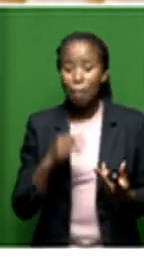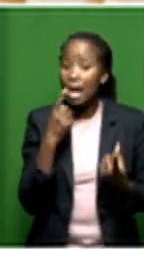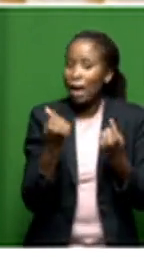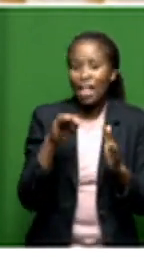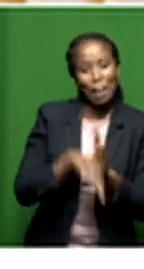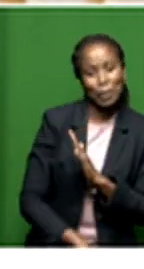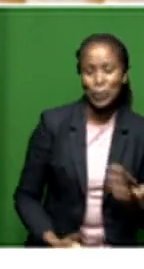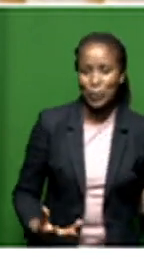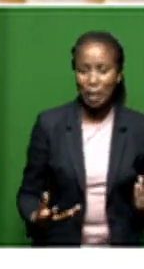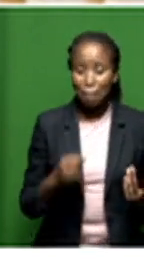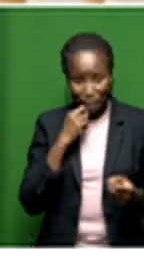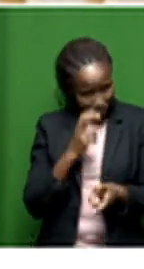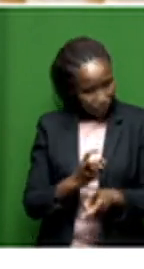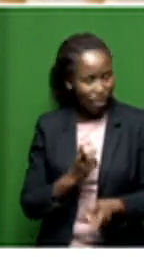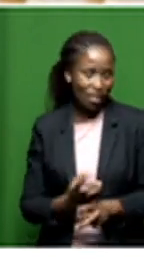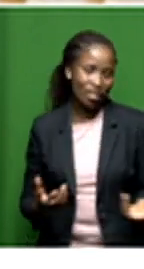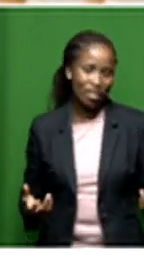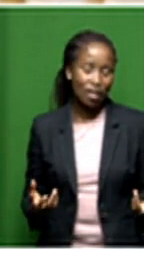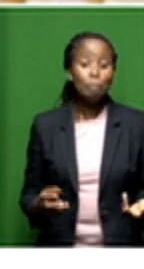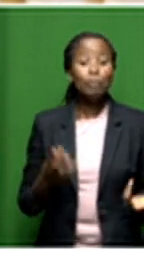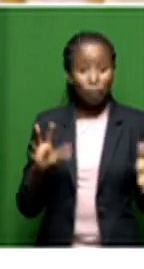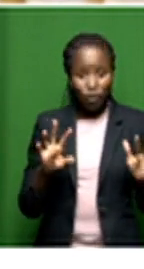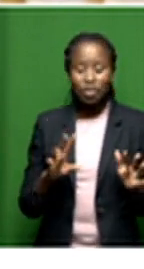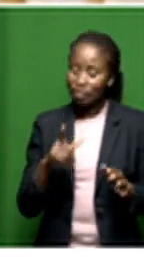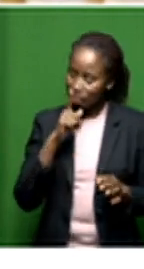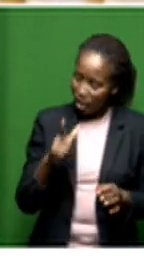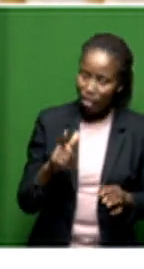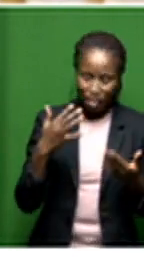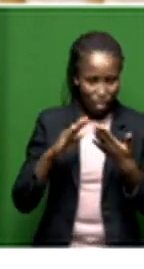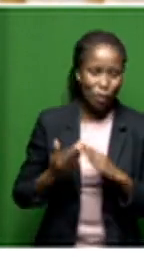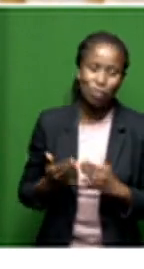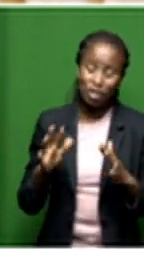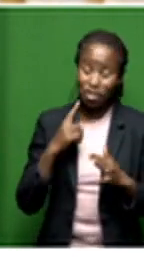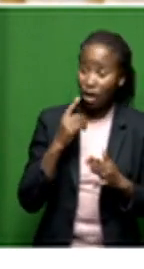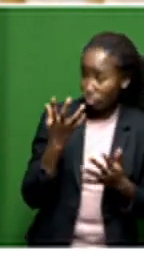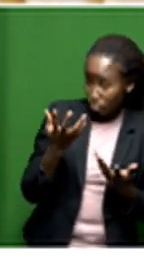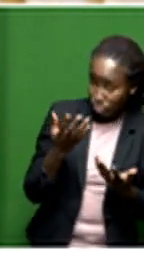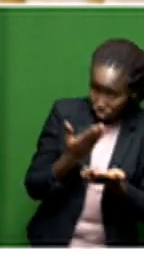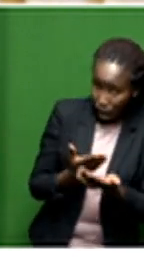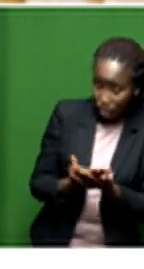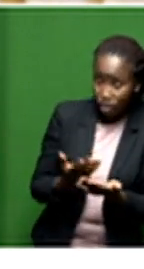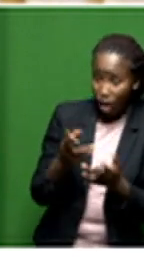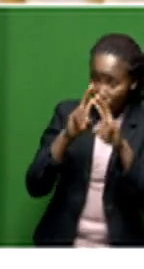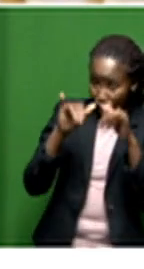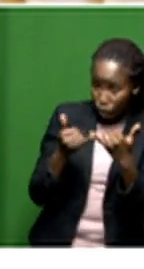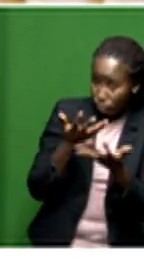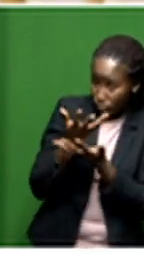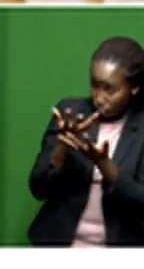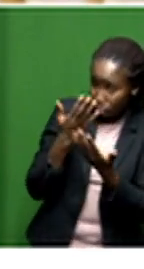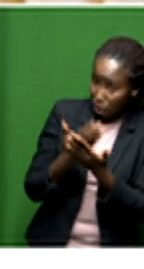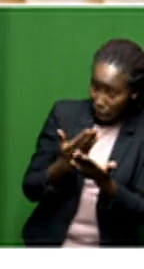very difficult, and certainly we have raised this. We've raised it as saying, is it possible to make certain of our